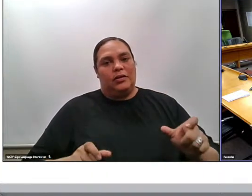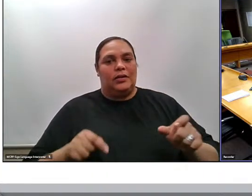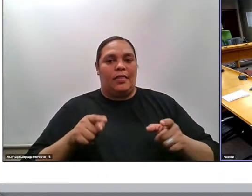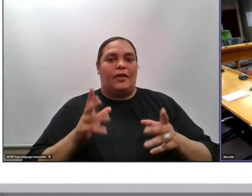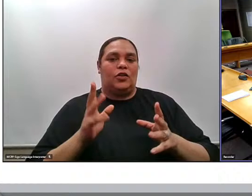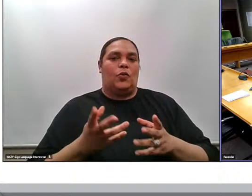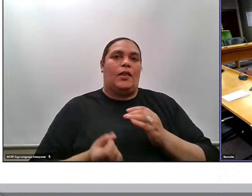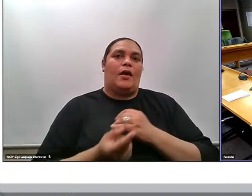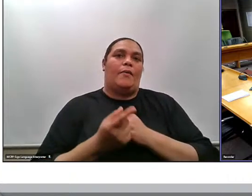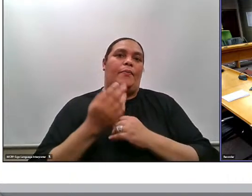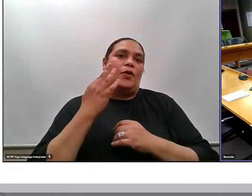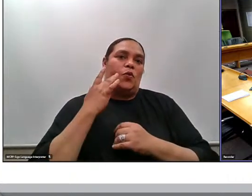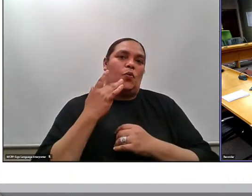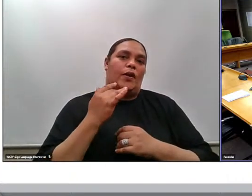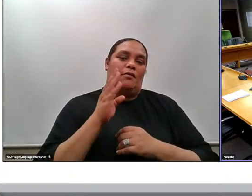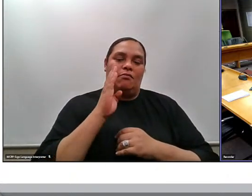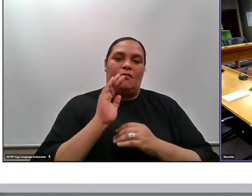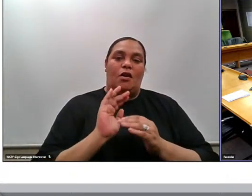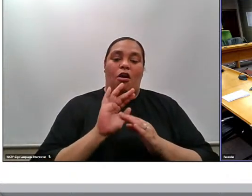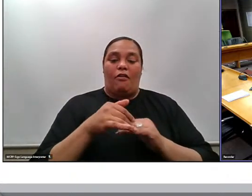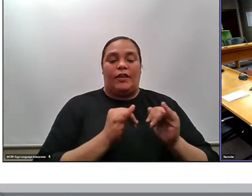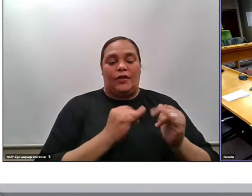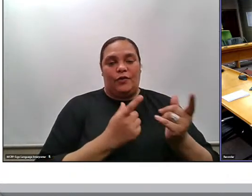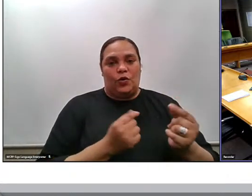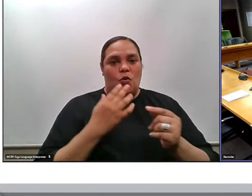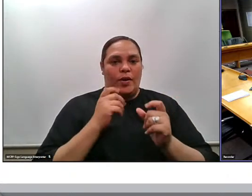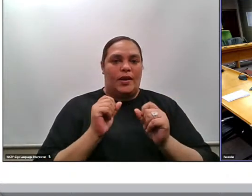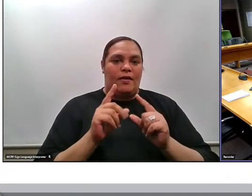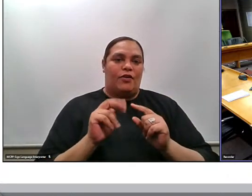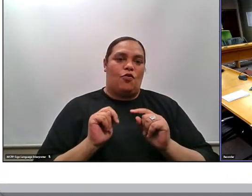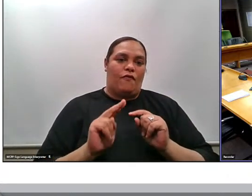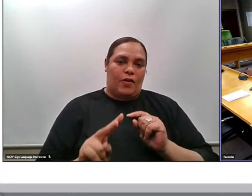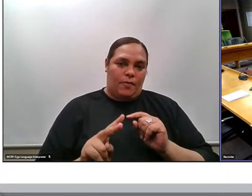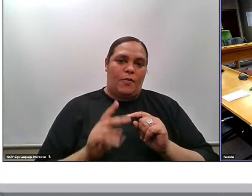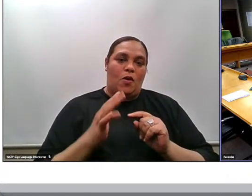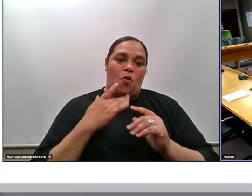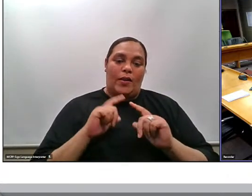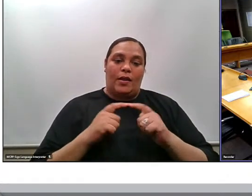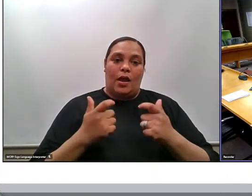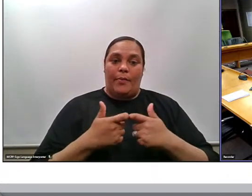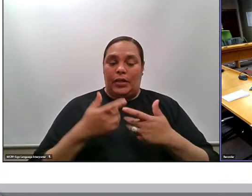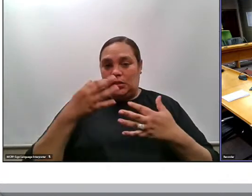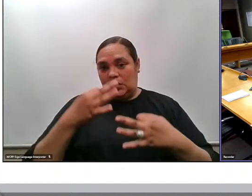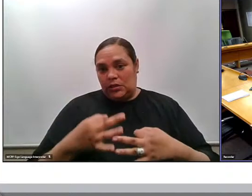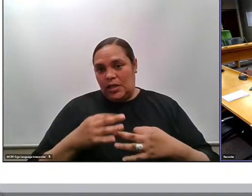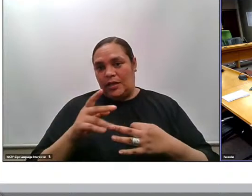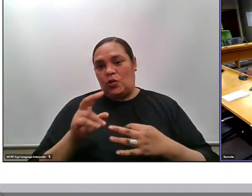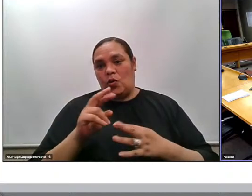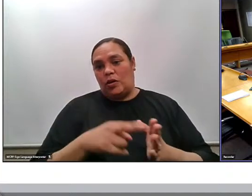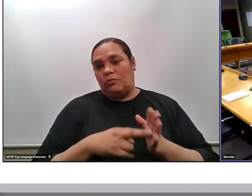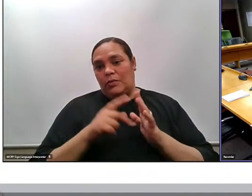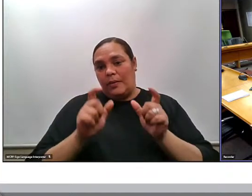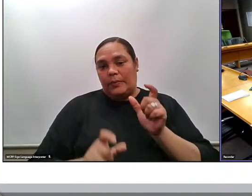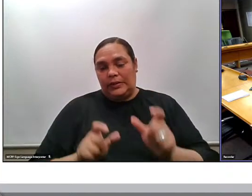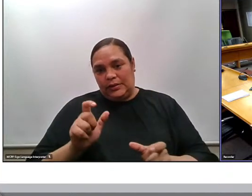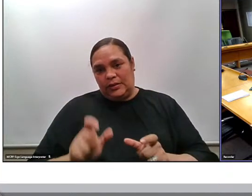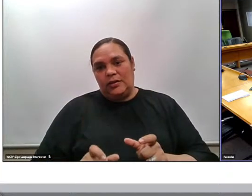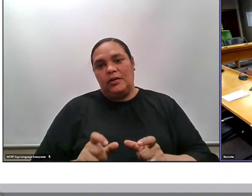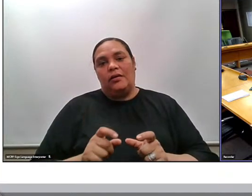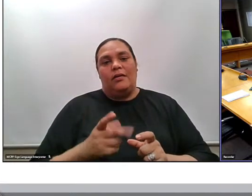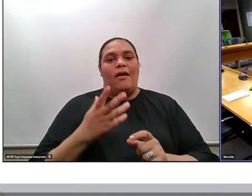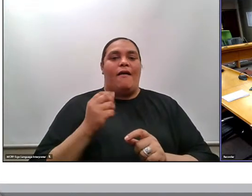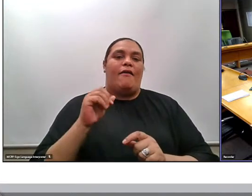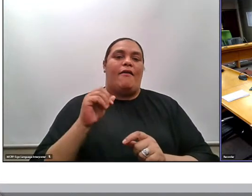will take place directly after the interviews on the 11th of November, once the committee has decided on the recommended candidates. We'll have